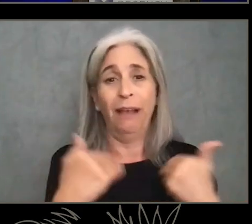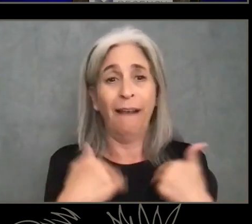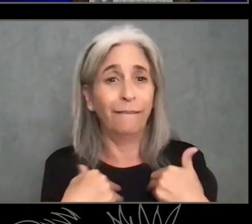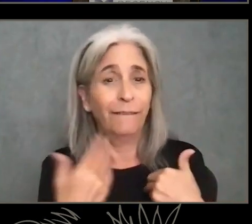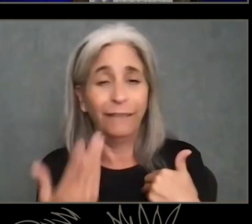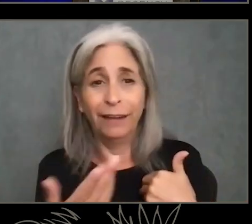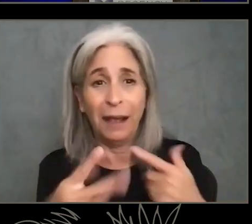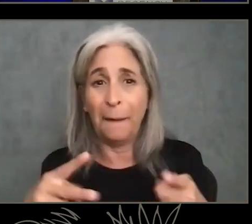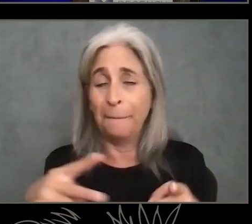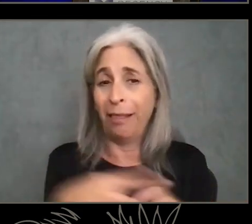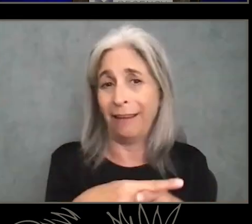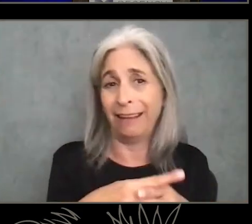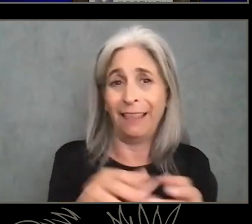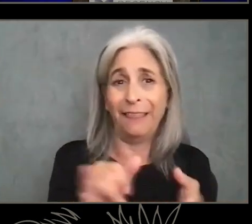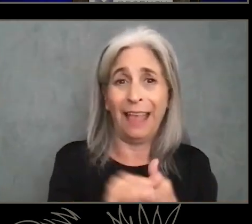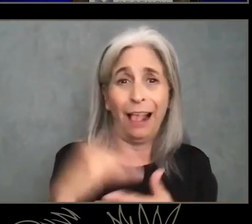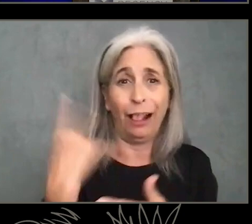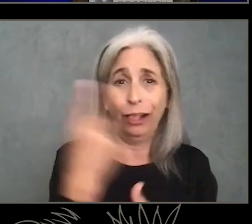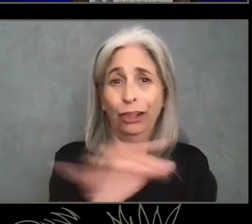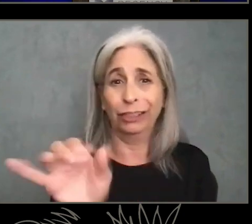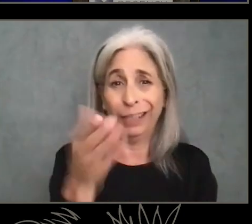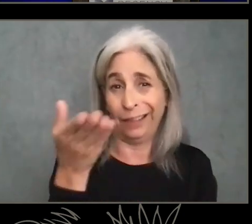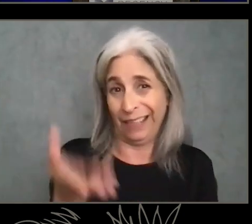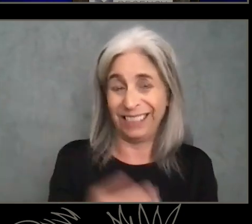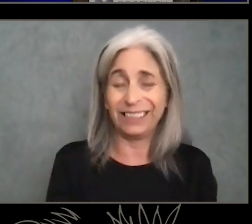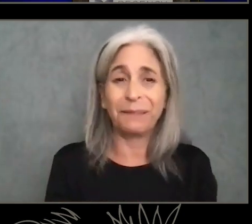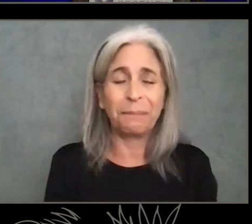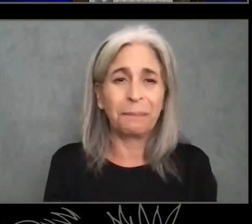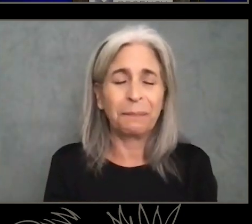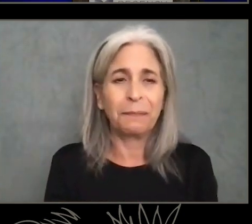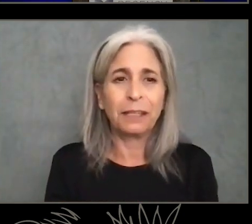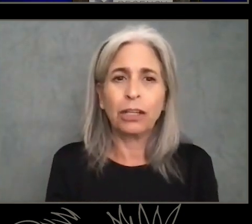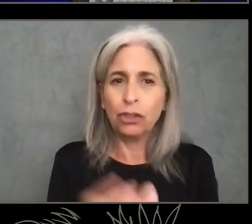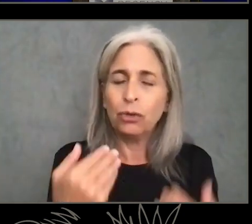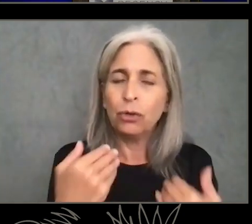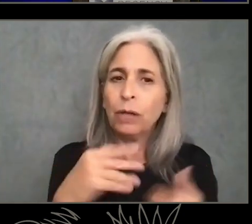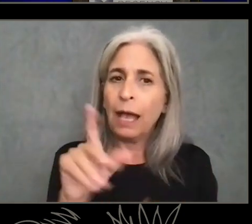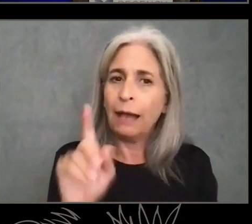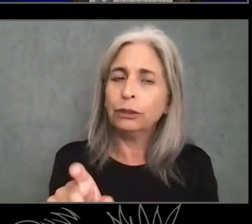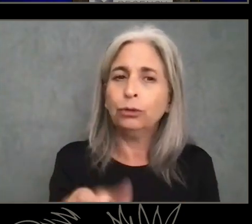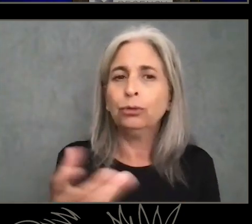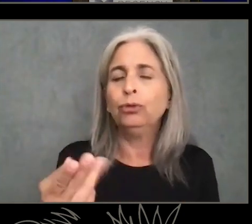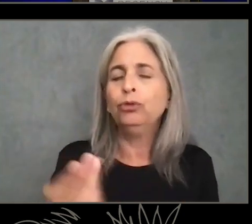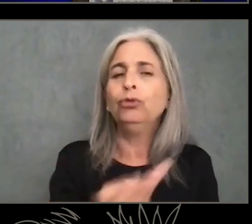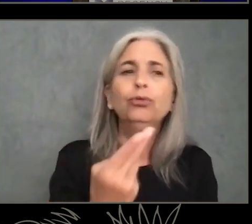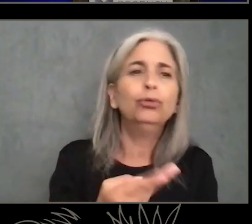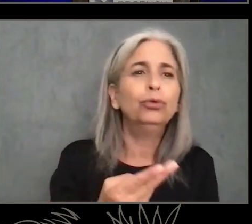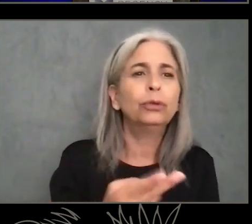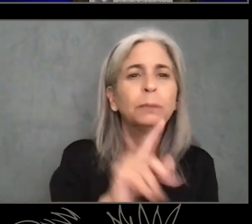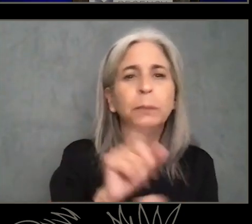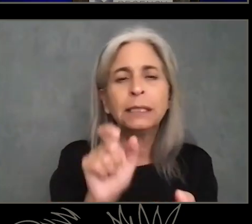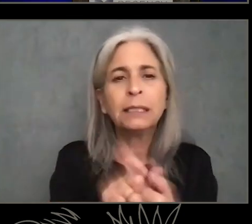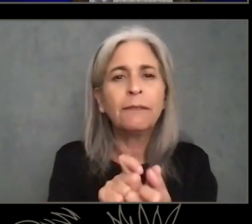kind of with a plugin that looks something like this. So you have to use this particular closed bundle